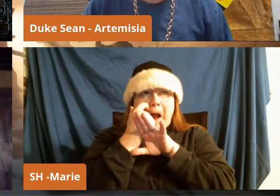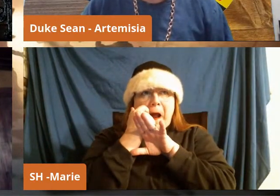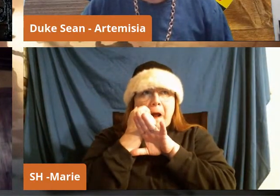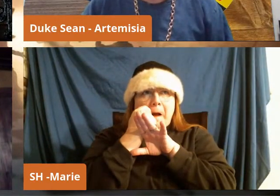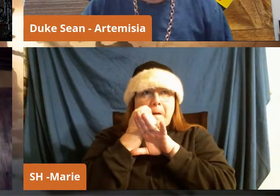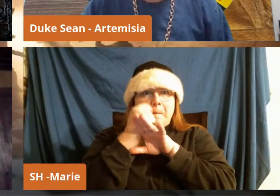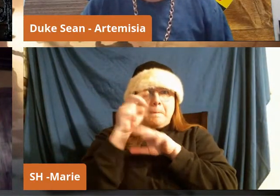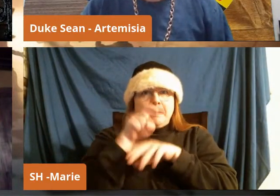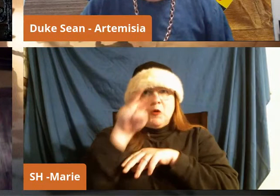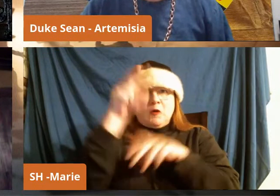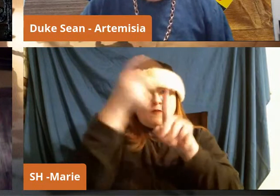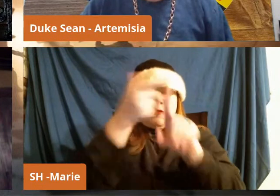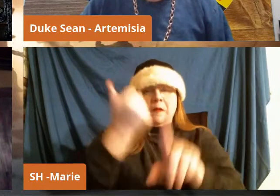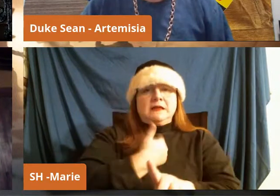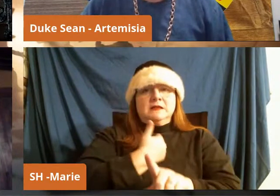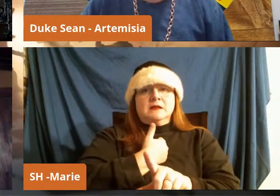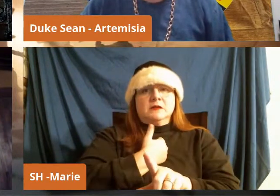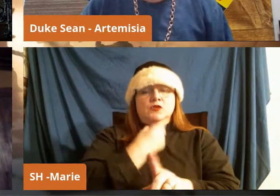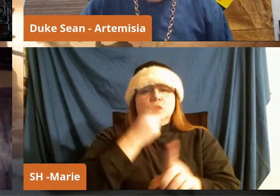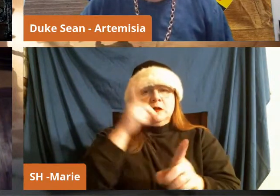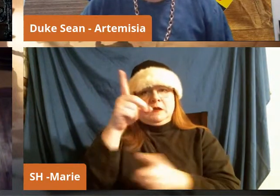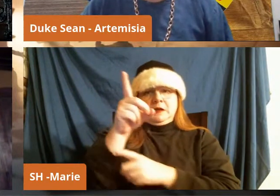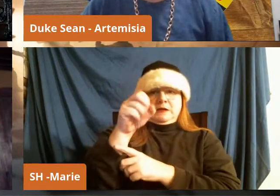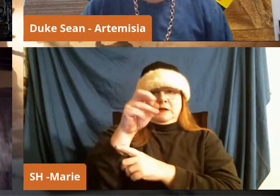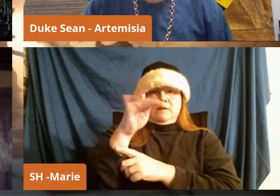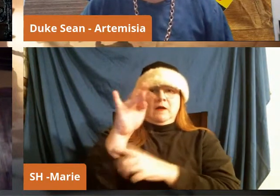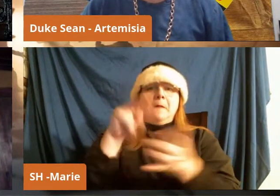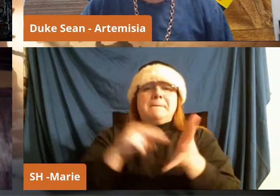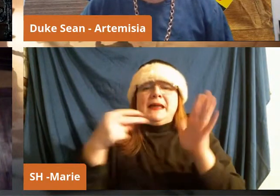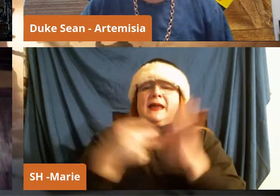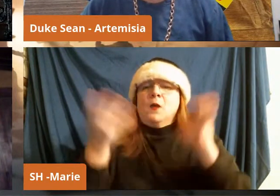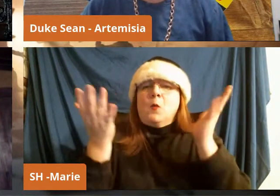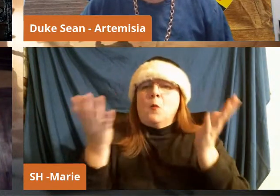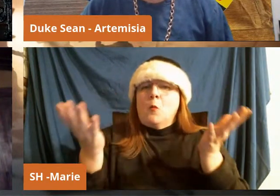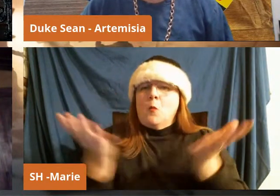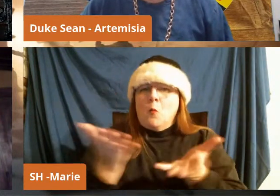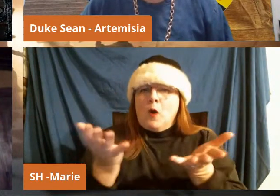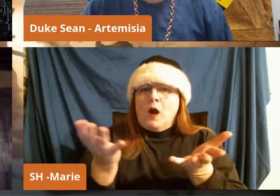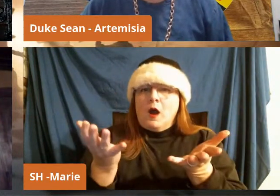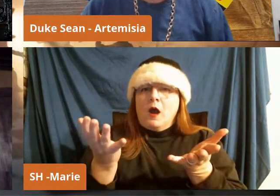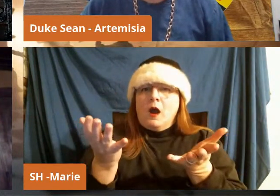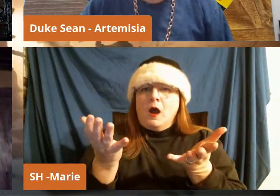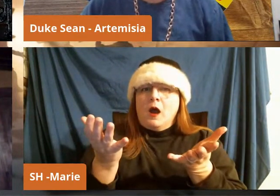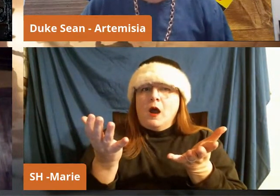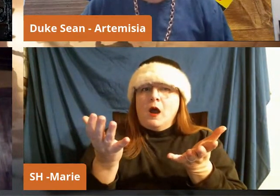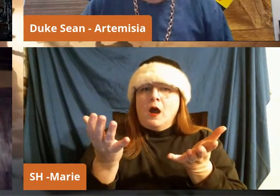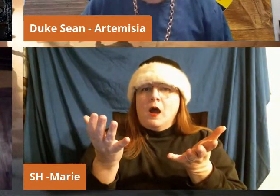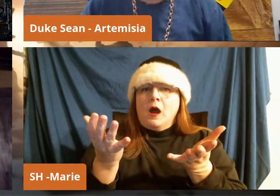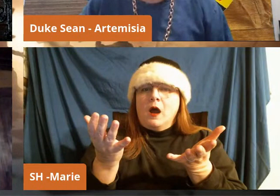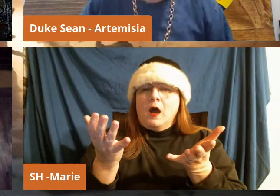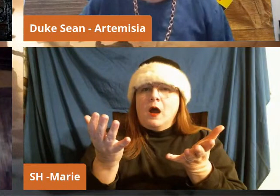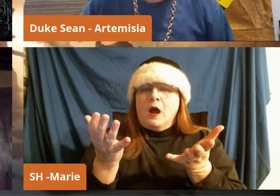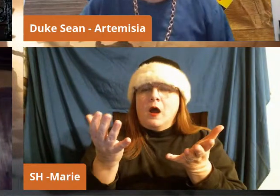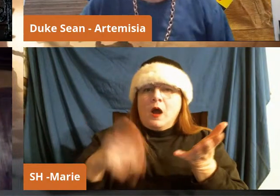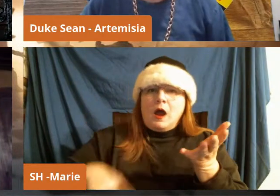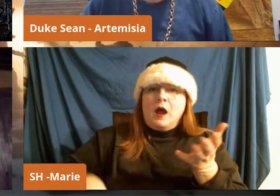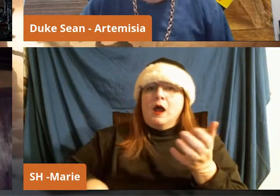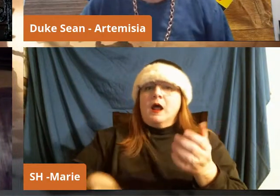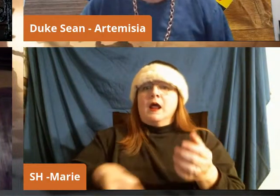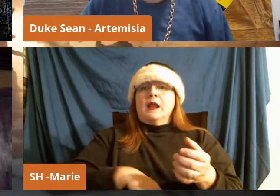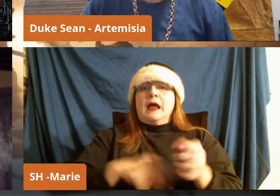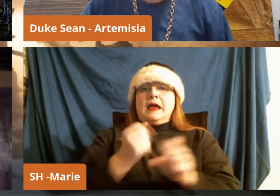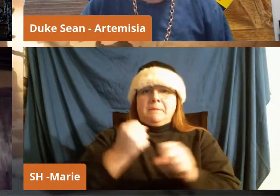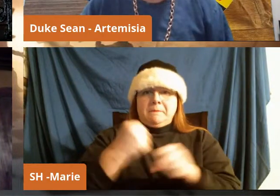for myself to define what what knightliness meant to me,